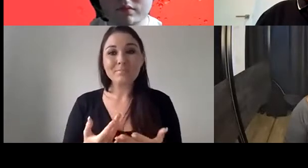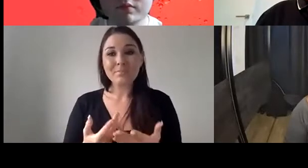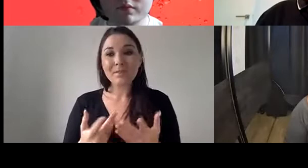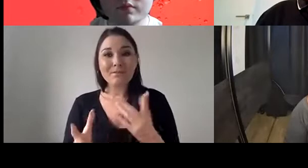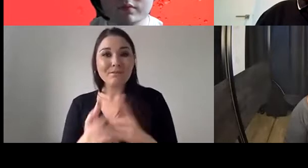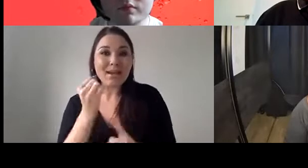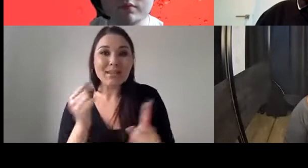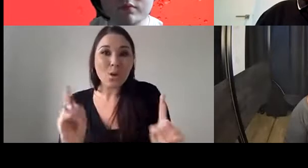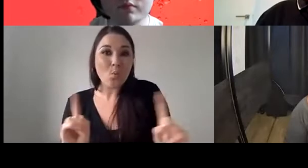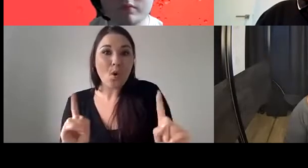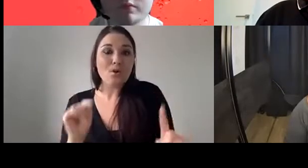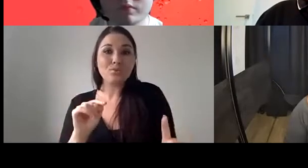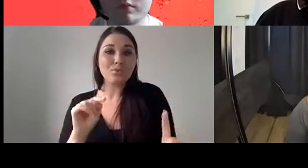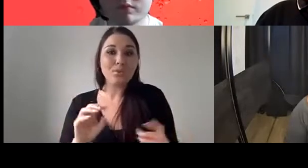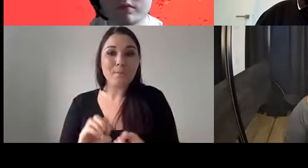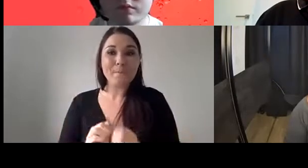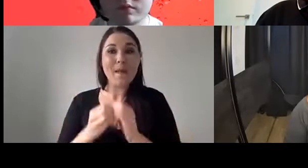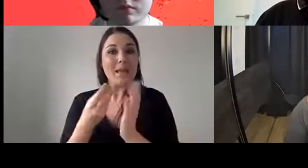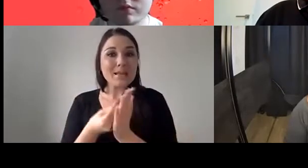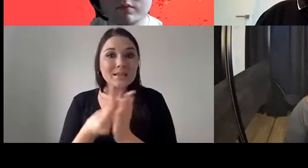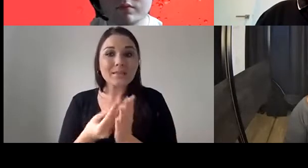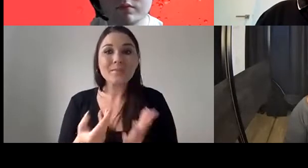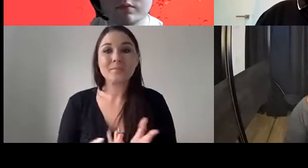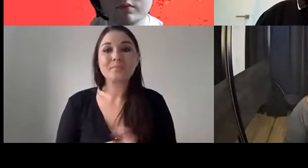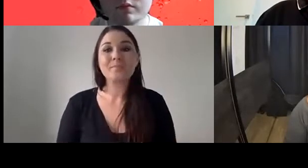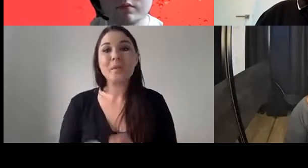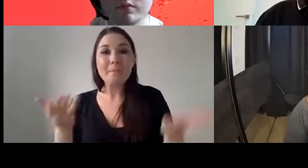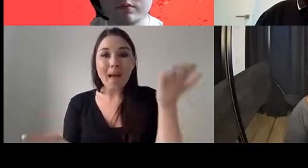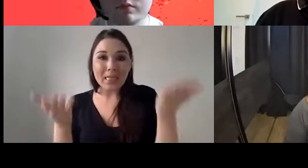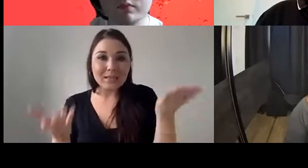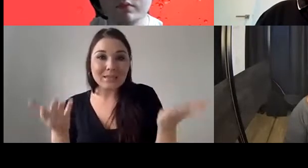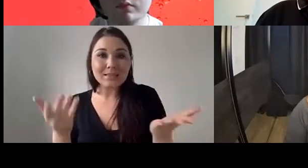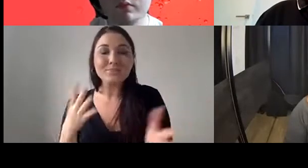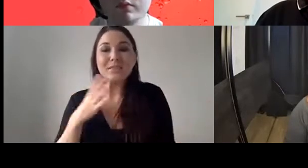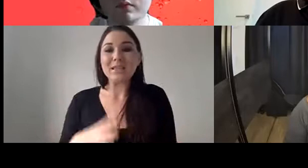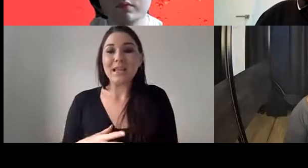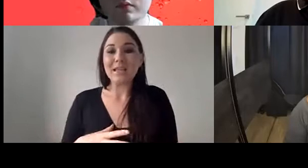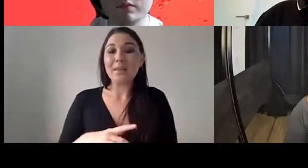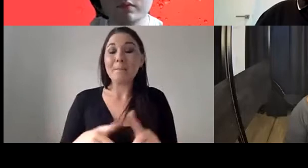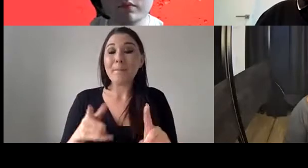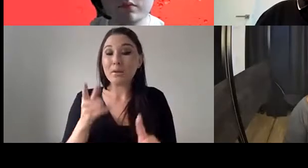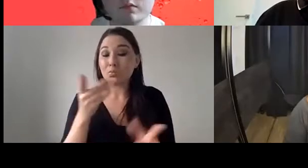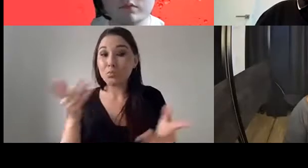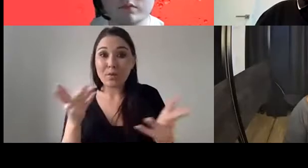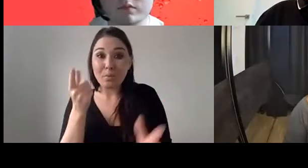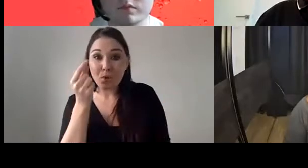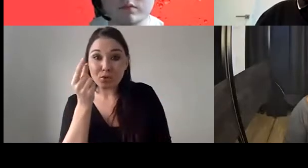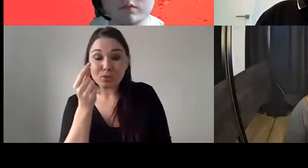out what makes that. You're always looking for that balance. But yeah, look, wherever possible, if